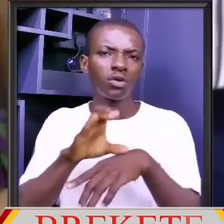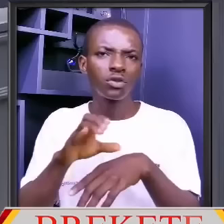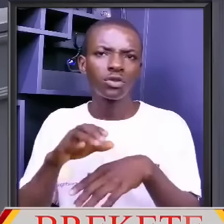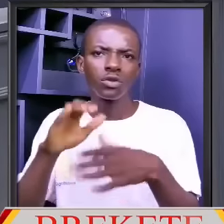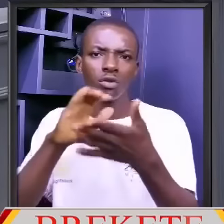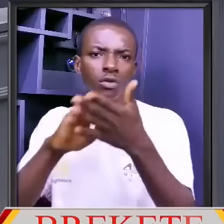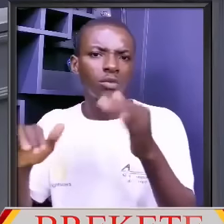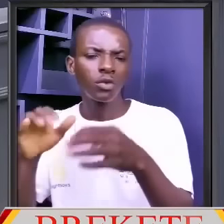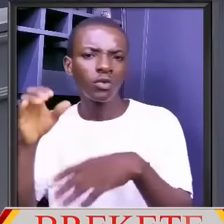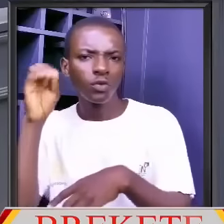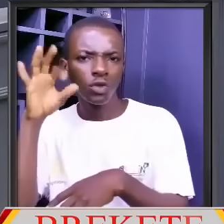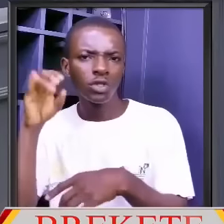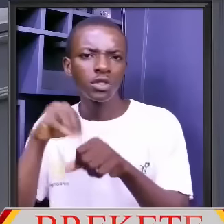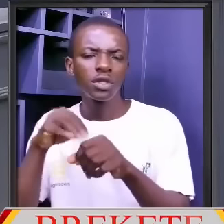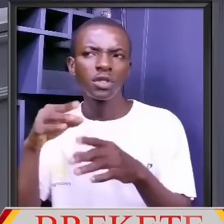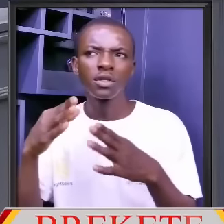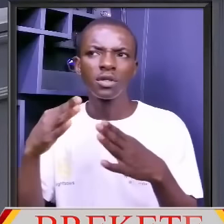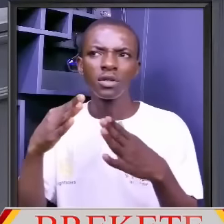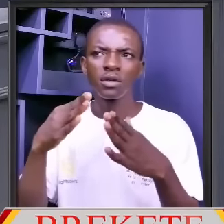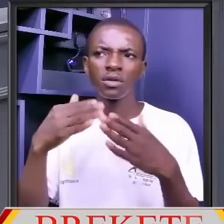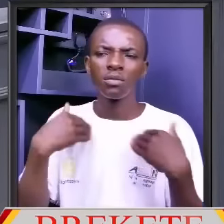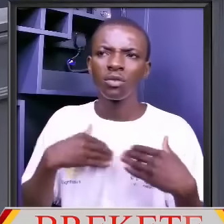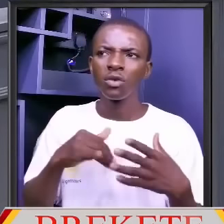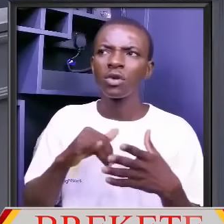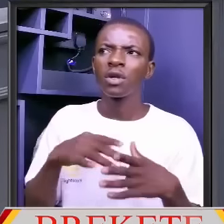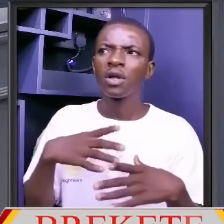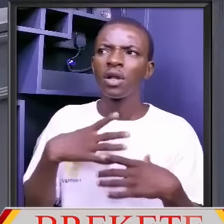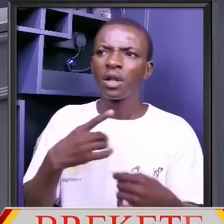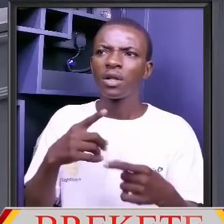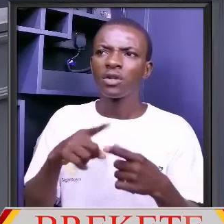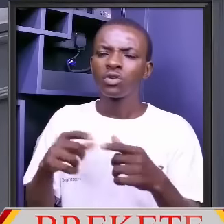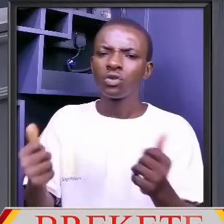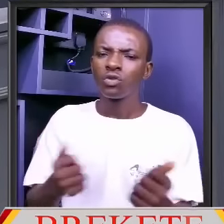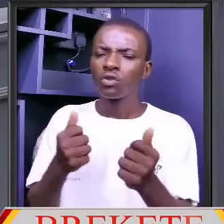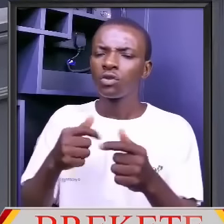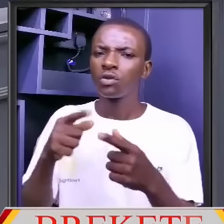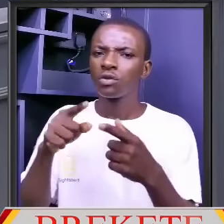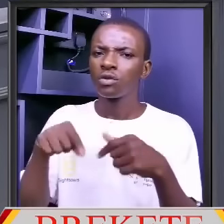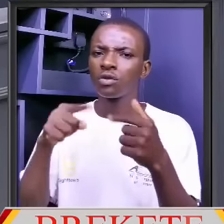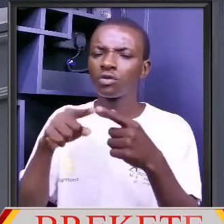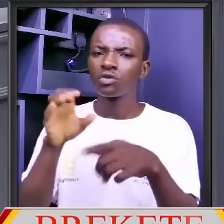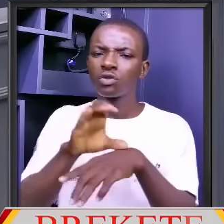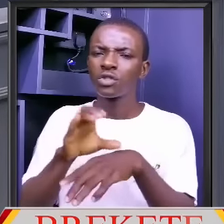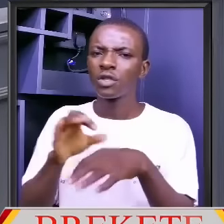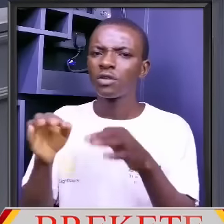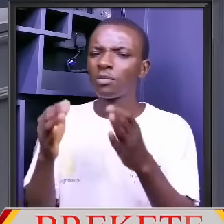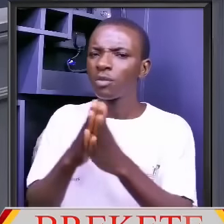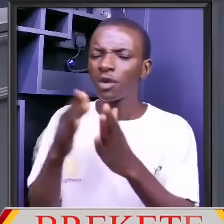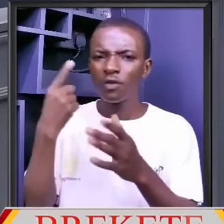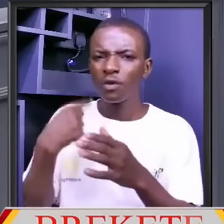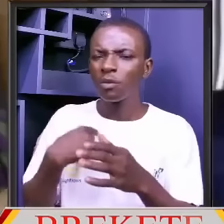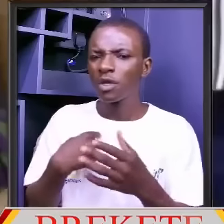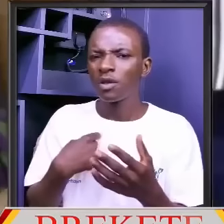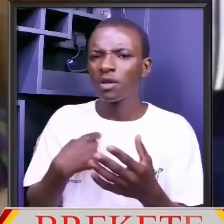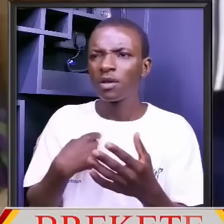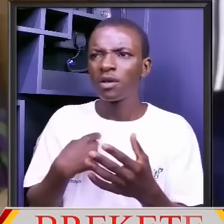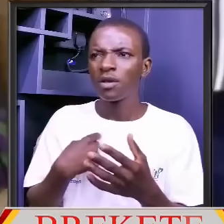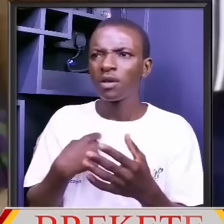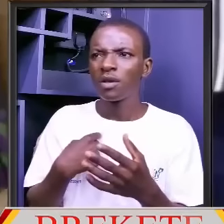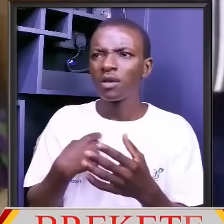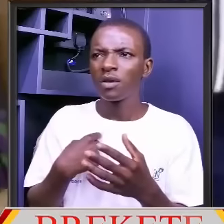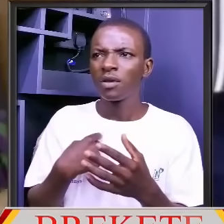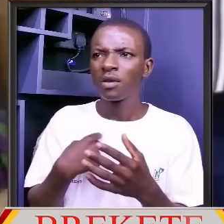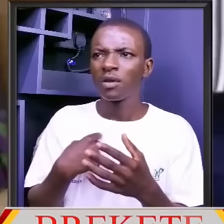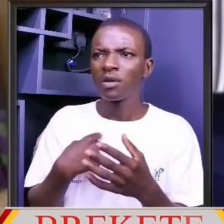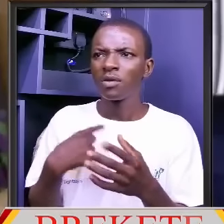just come out the winch for a body. I for like make you I follow you go church. Yeah. If not pray, make they pray for me. Ha, who send me